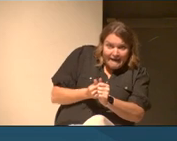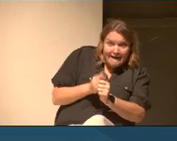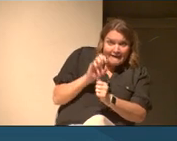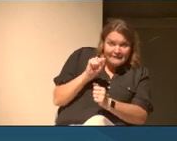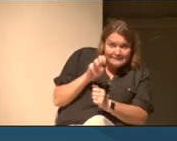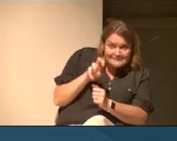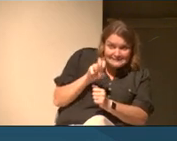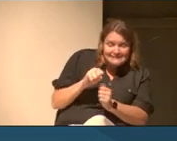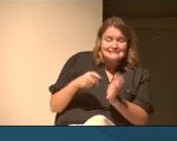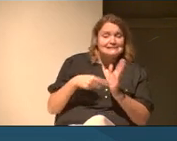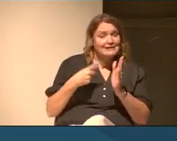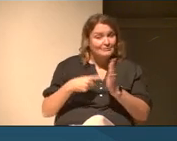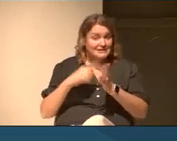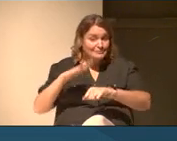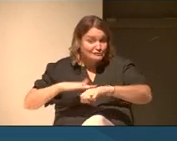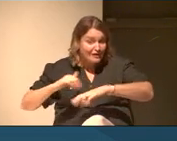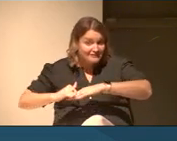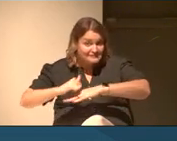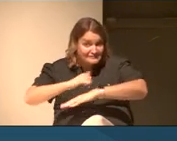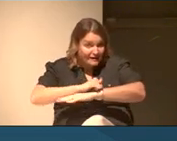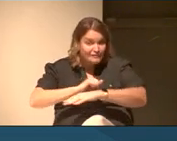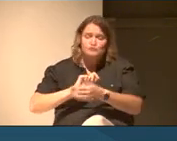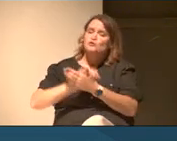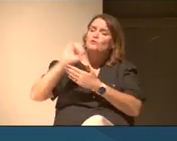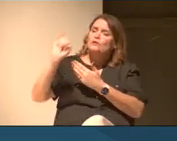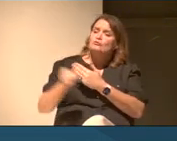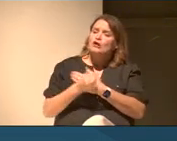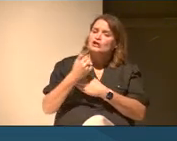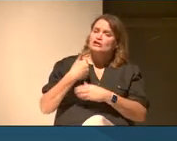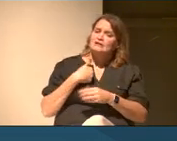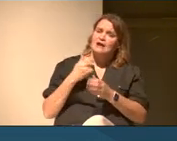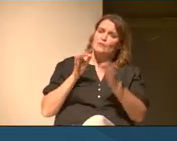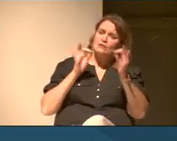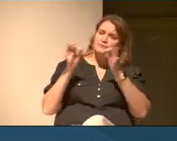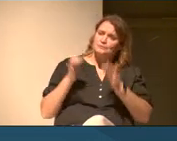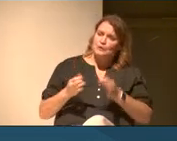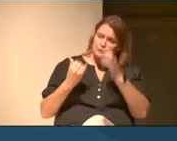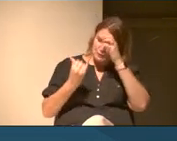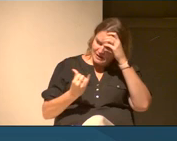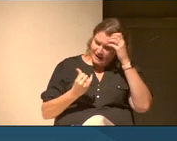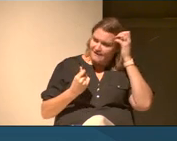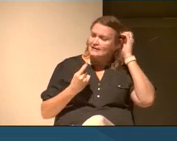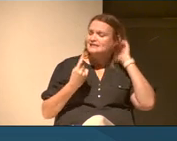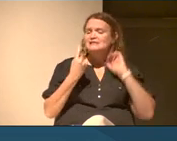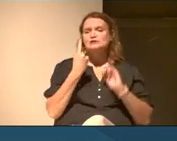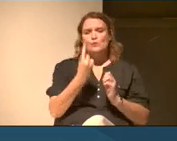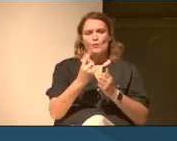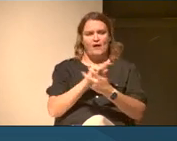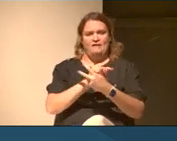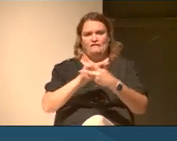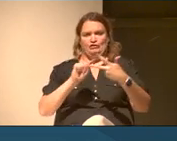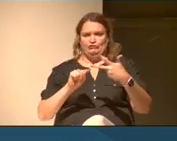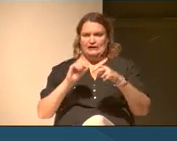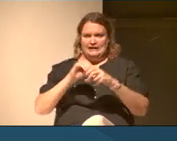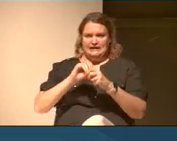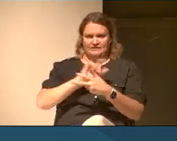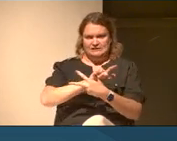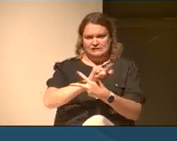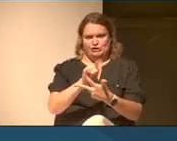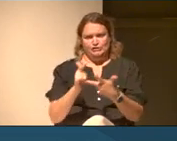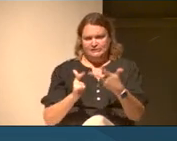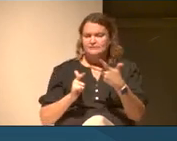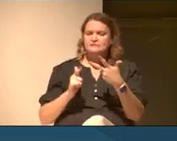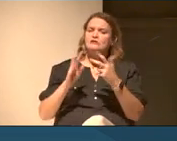going to be sharing today is just one of three of a series that we have done that tells the story